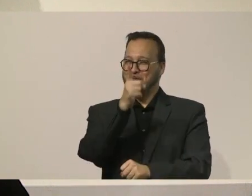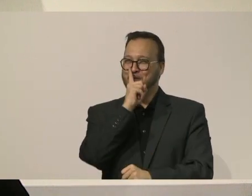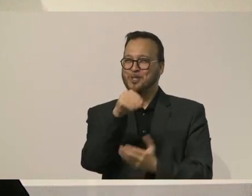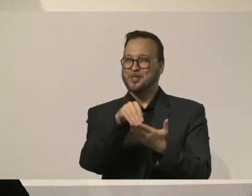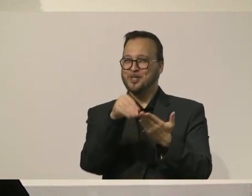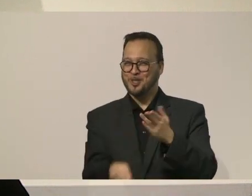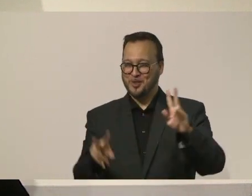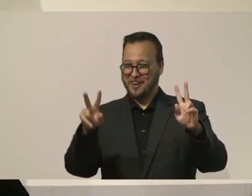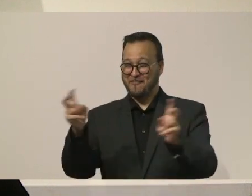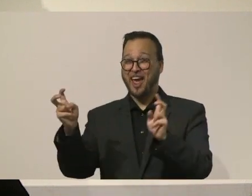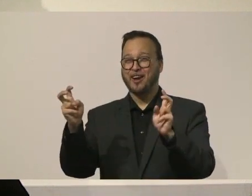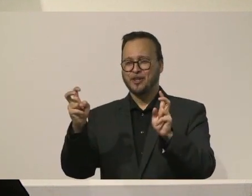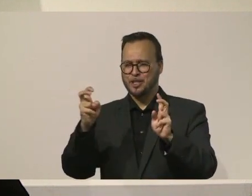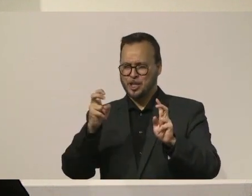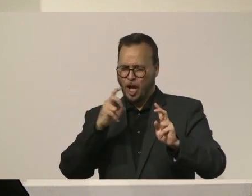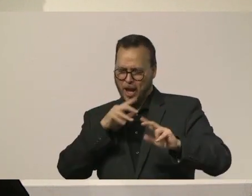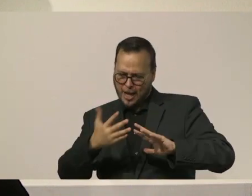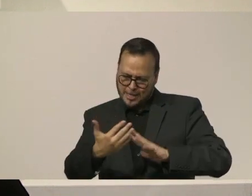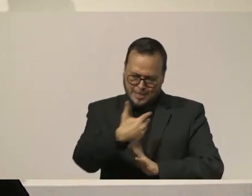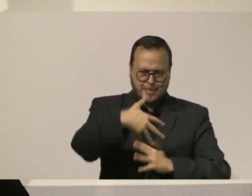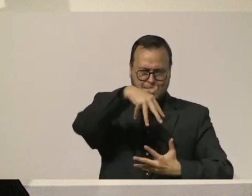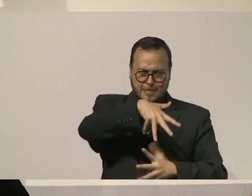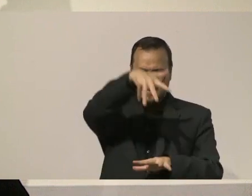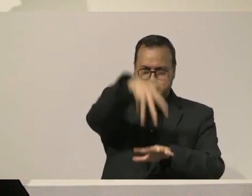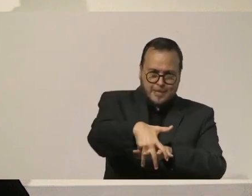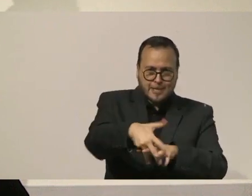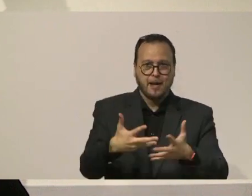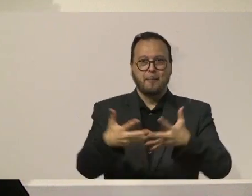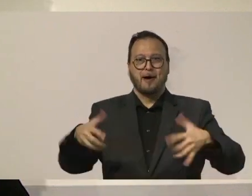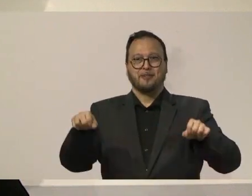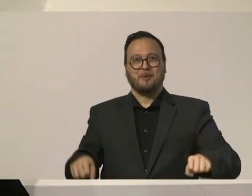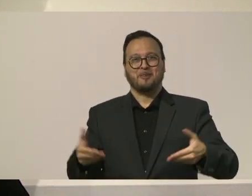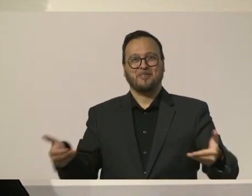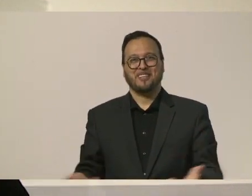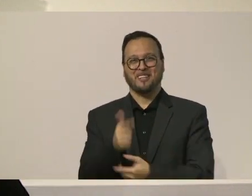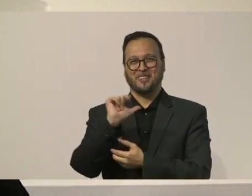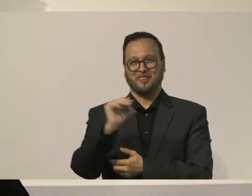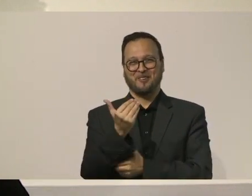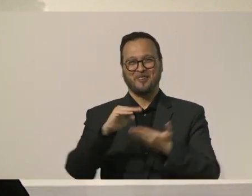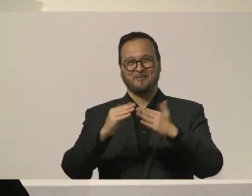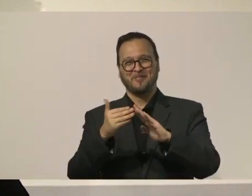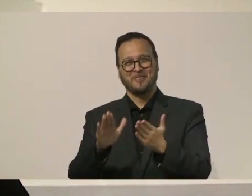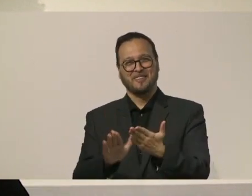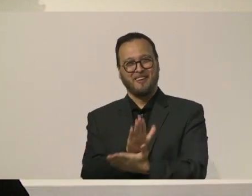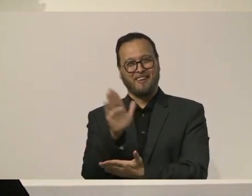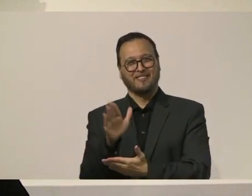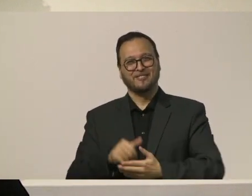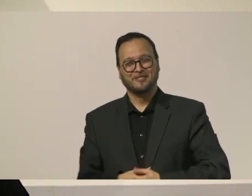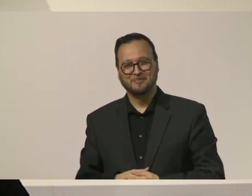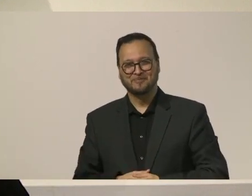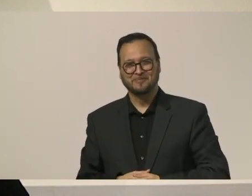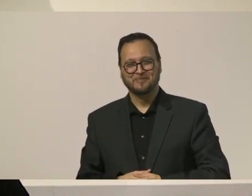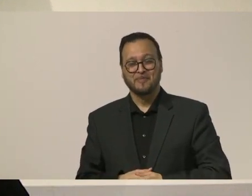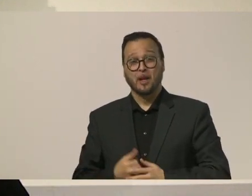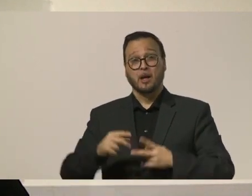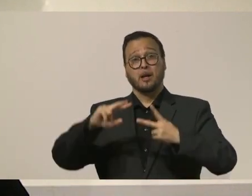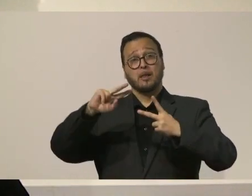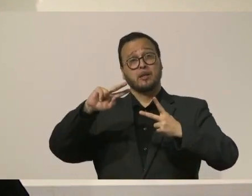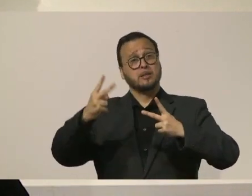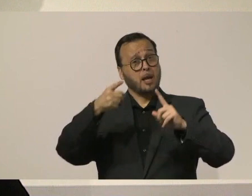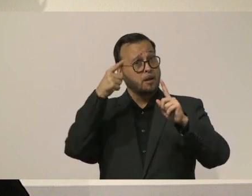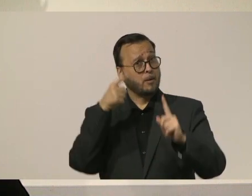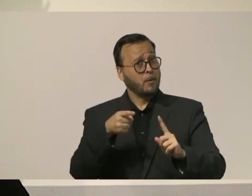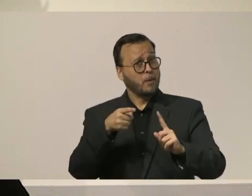affairs is as pervasive as possible on the LaGuardia Community College campus. Our second goal is a